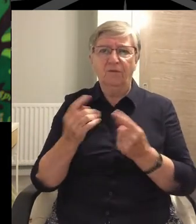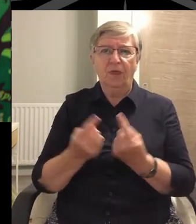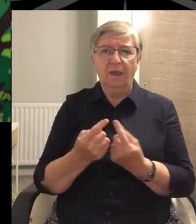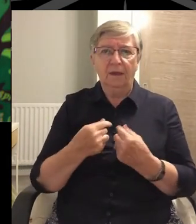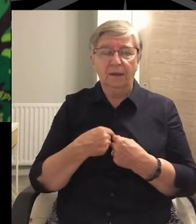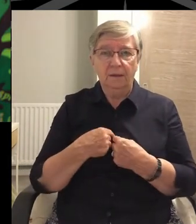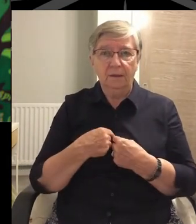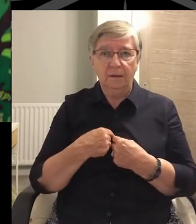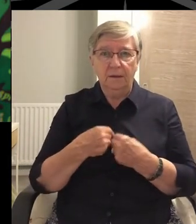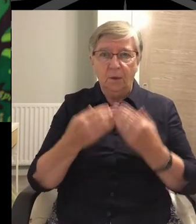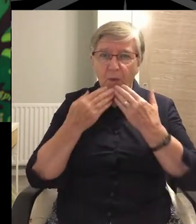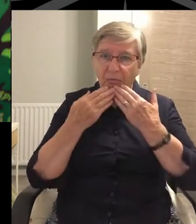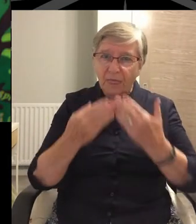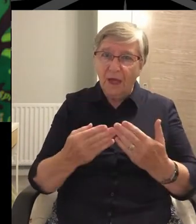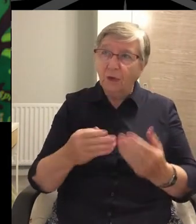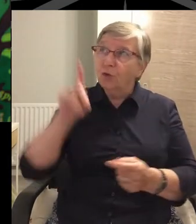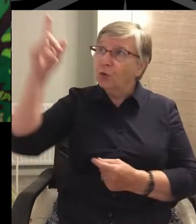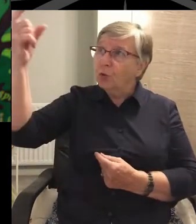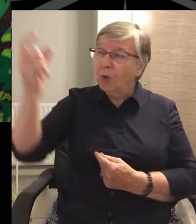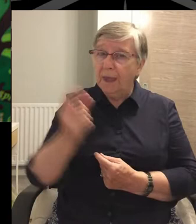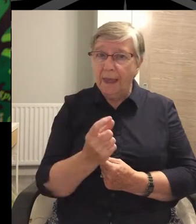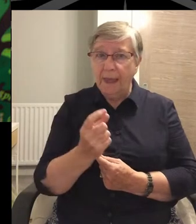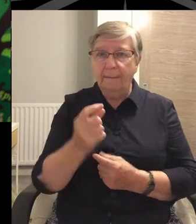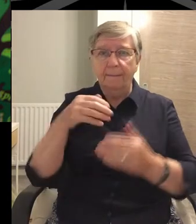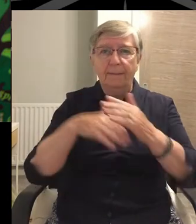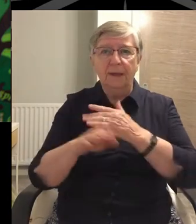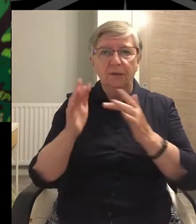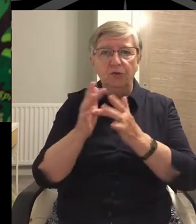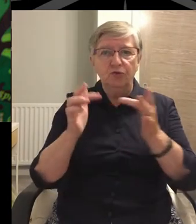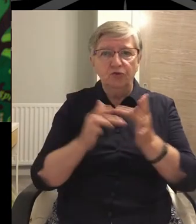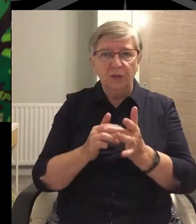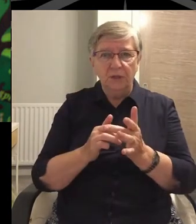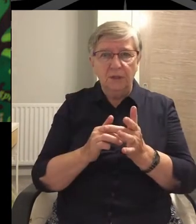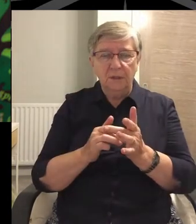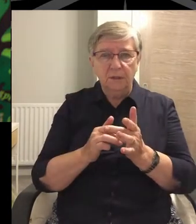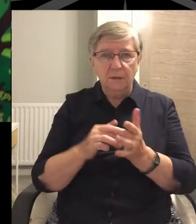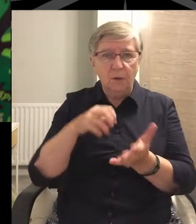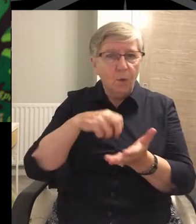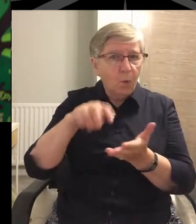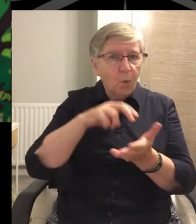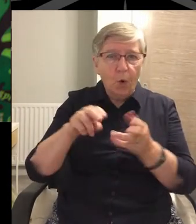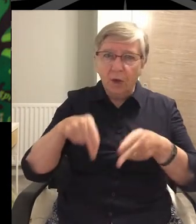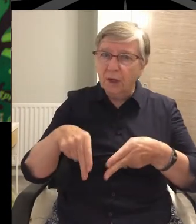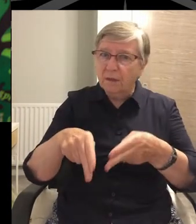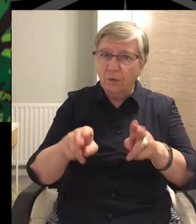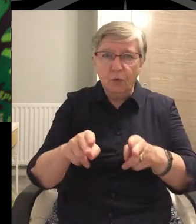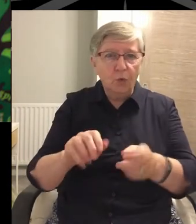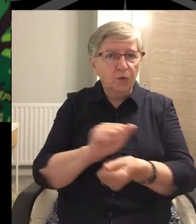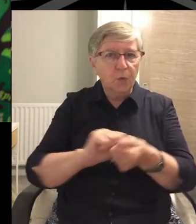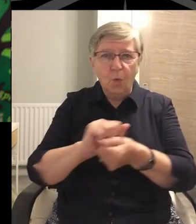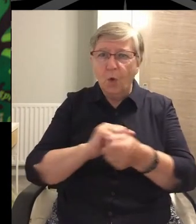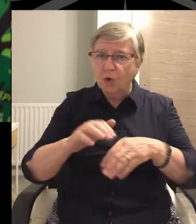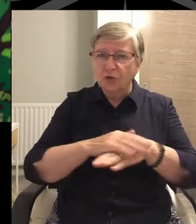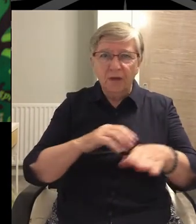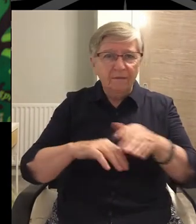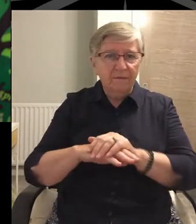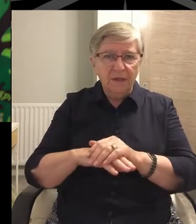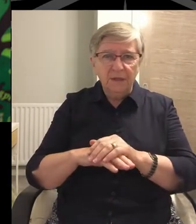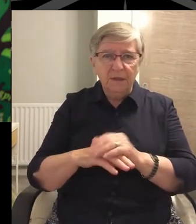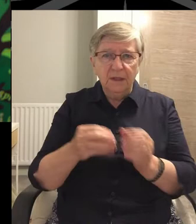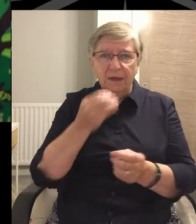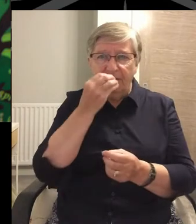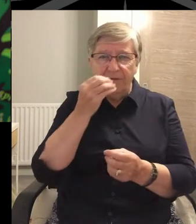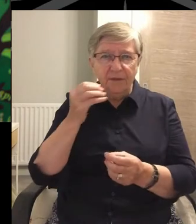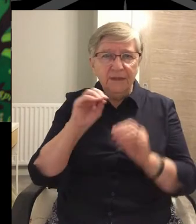Now we thank you for coming to us in Jesus, walking dusty roads, washing tired feet, feeding hungry minds, and